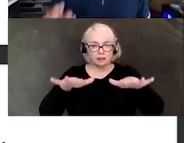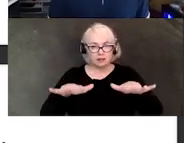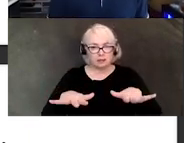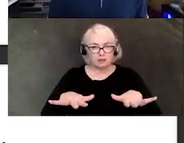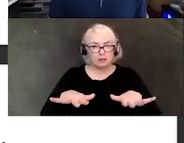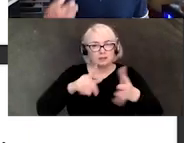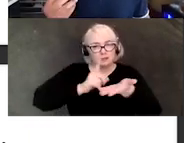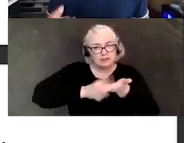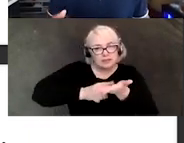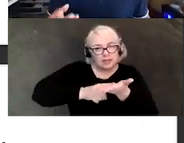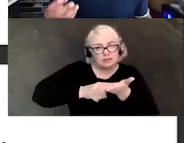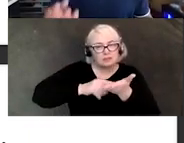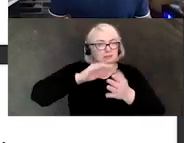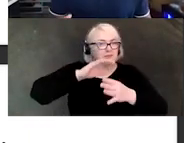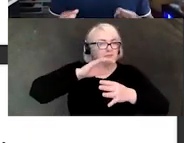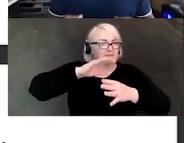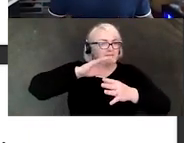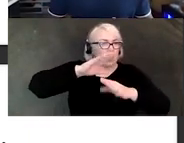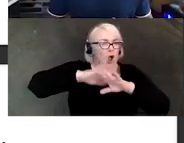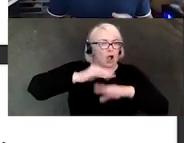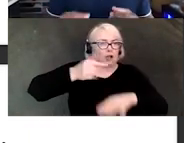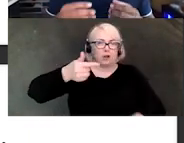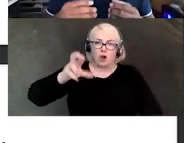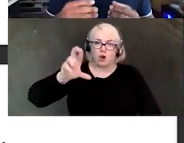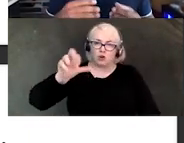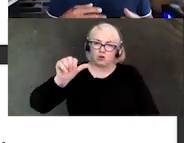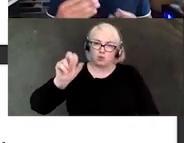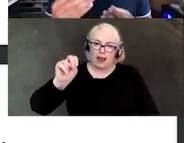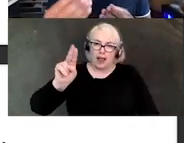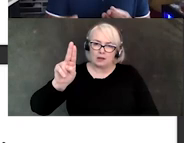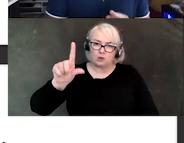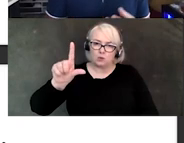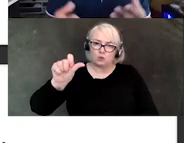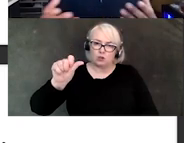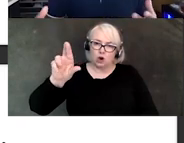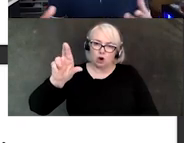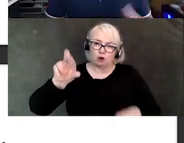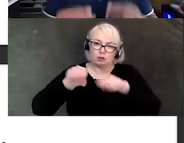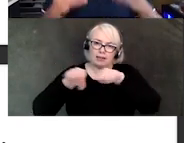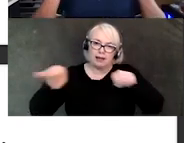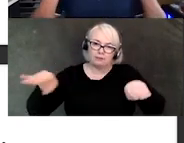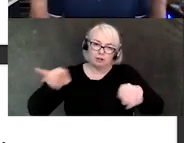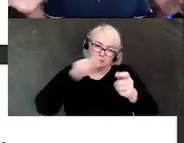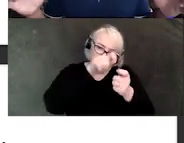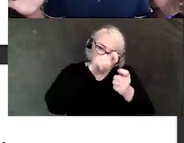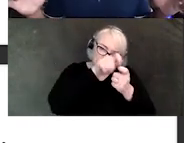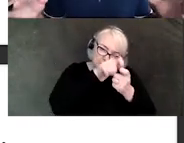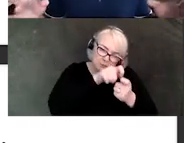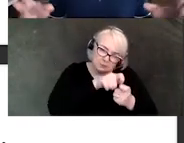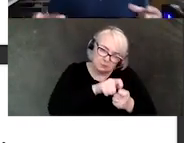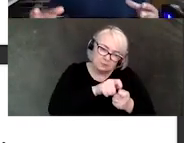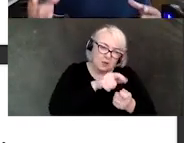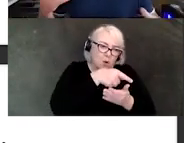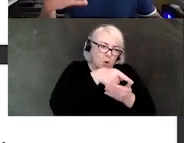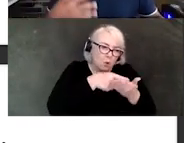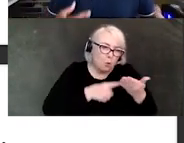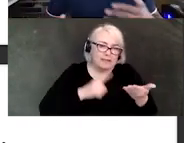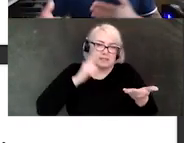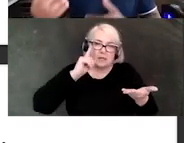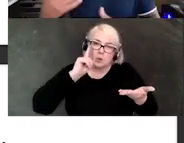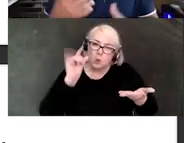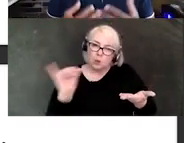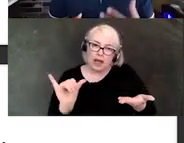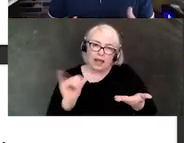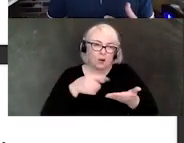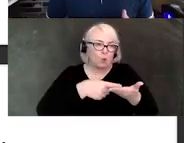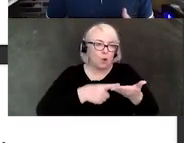granular level about what is, what him stepping into this new world feels like, what does it look like to the audience and what is